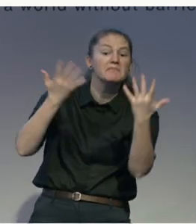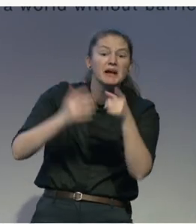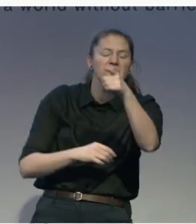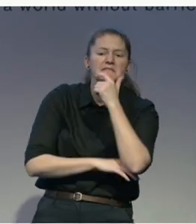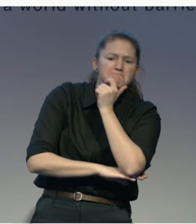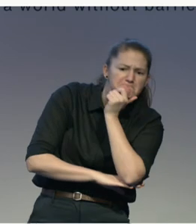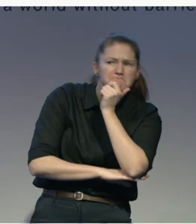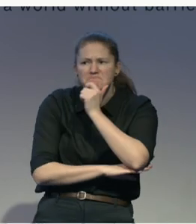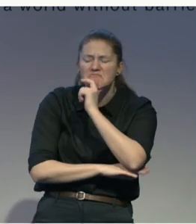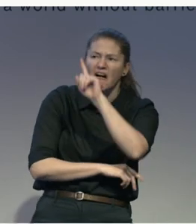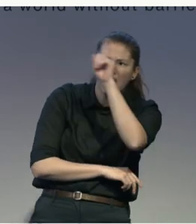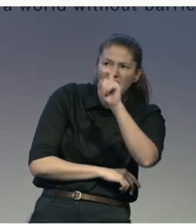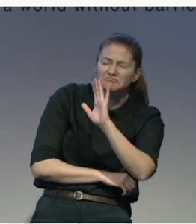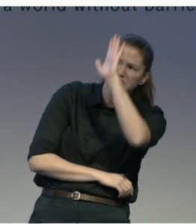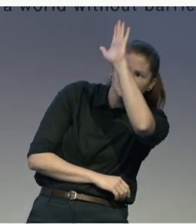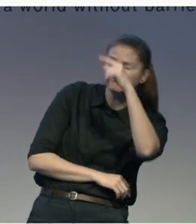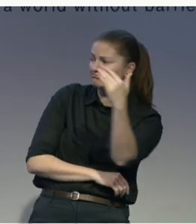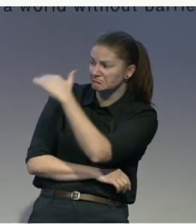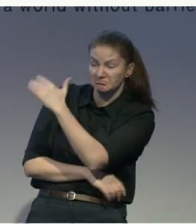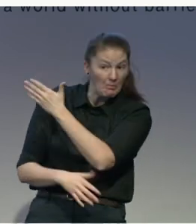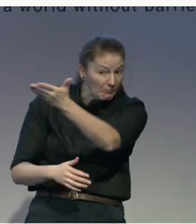You can do a show of hands.